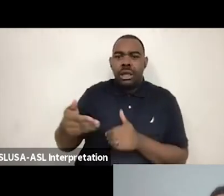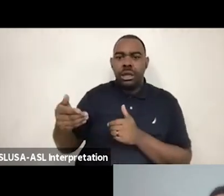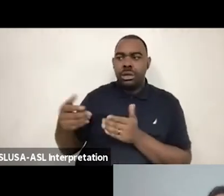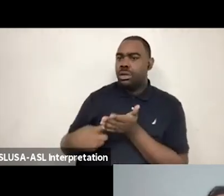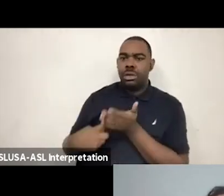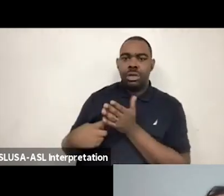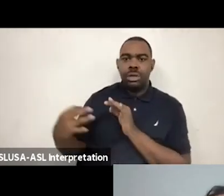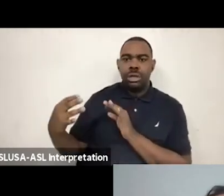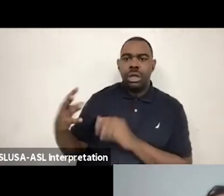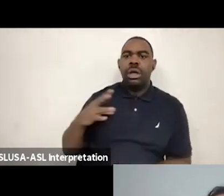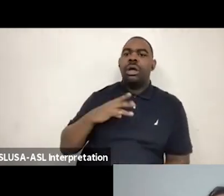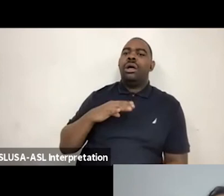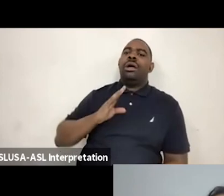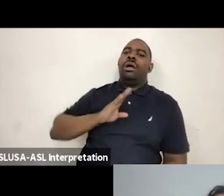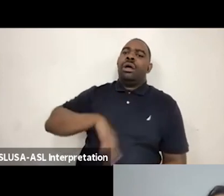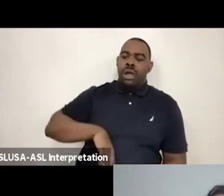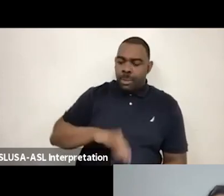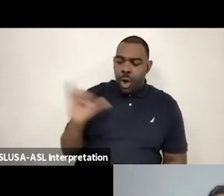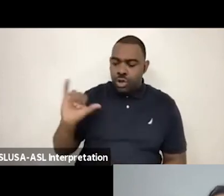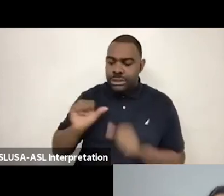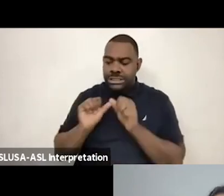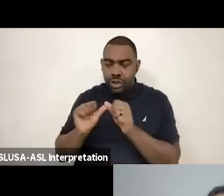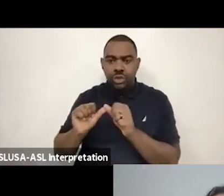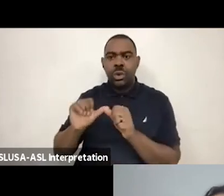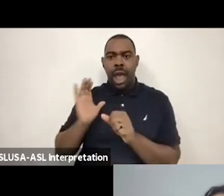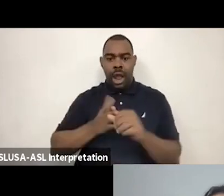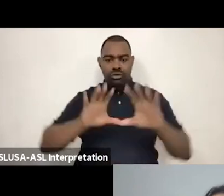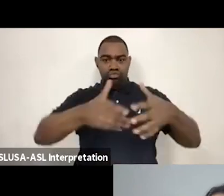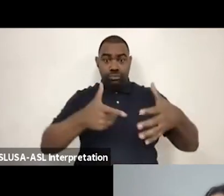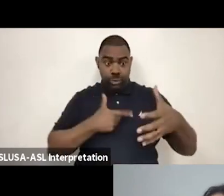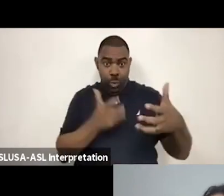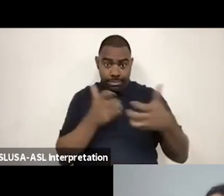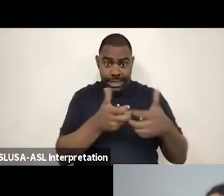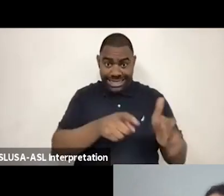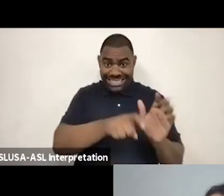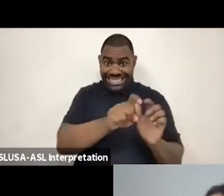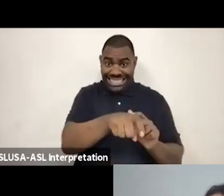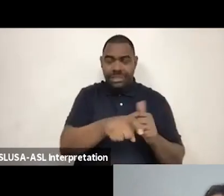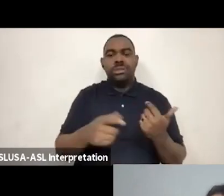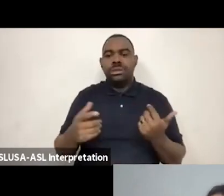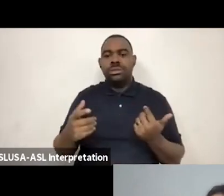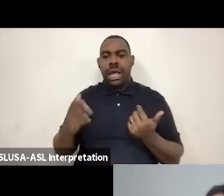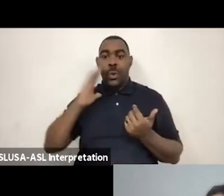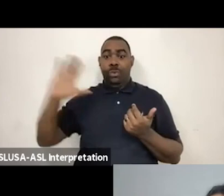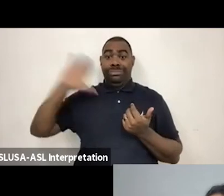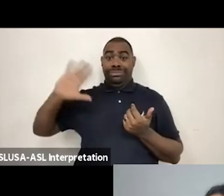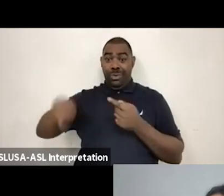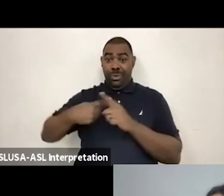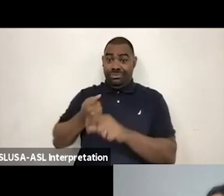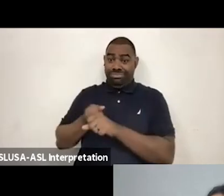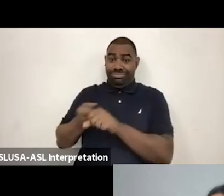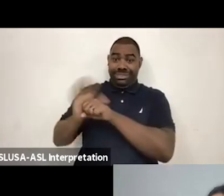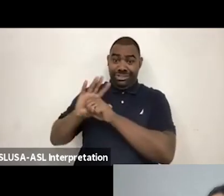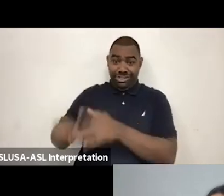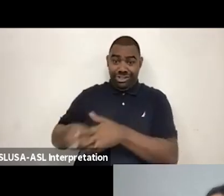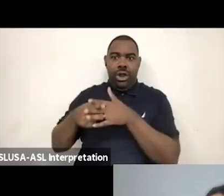there and really continue to service who you are working with. I know that the pandemic was very scary when all of this started.